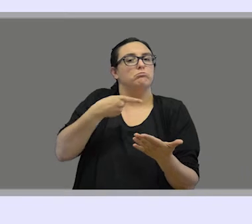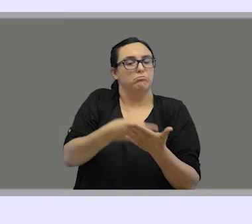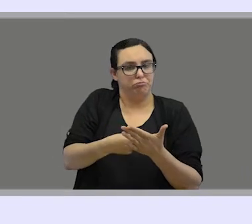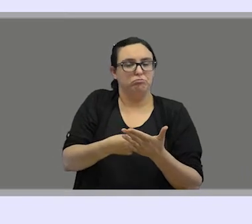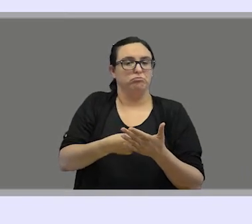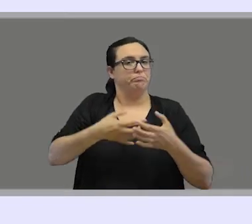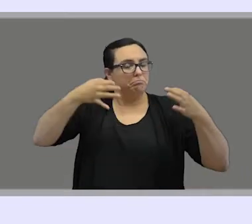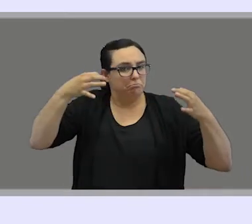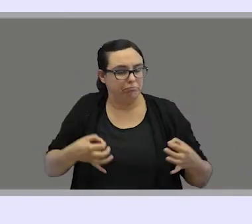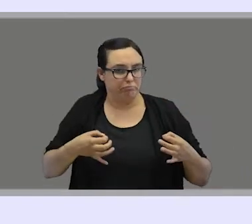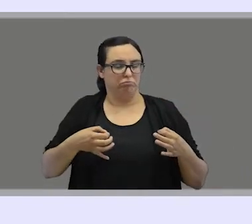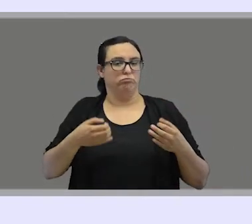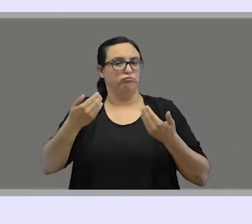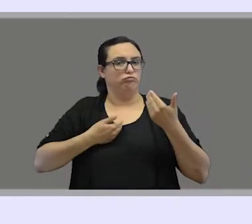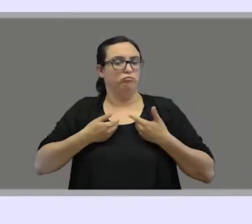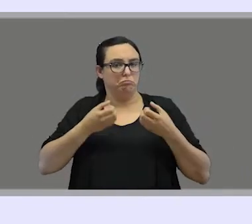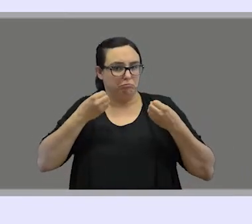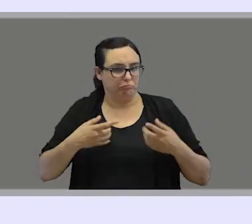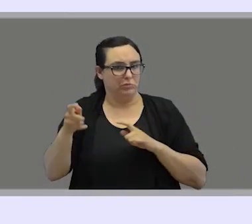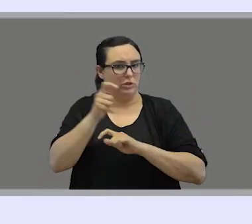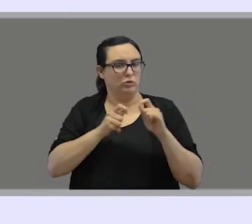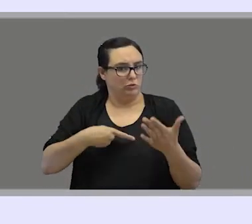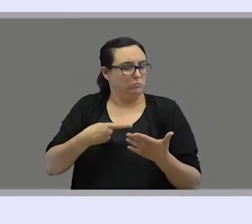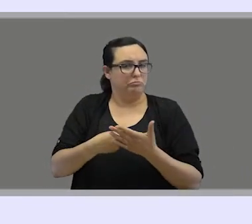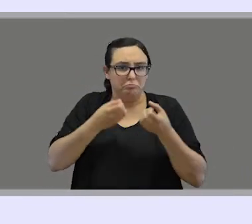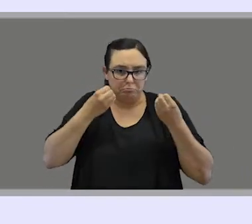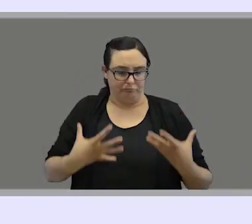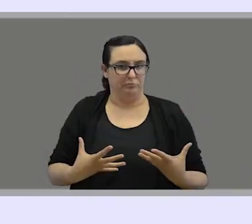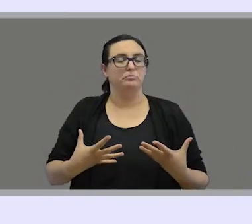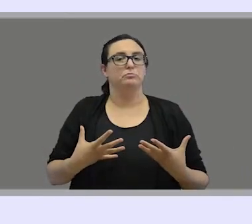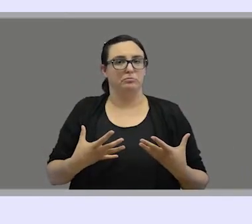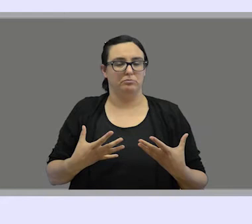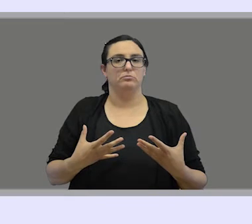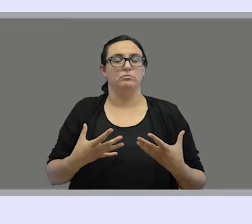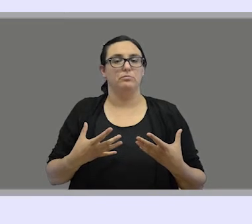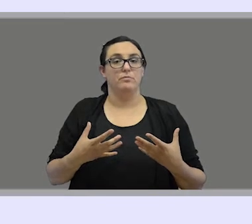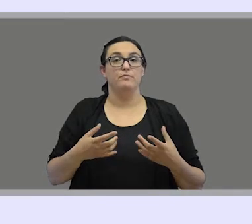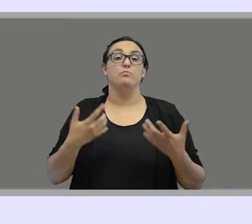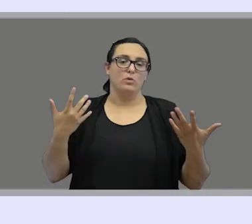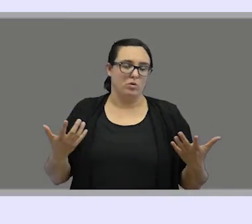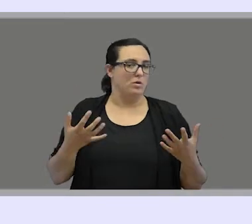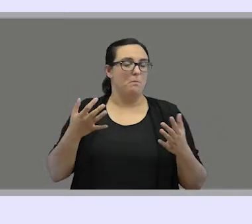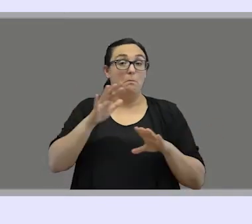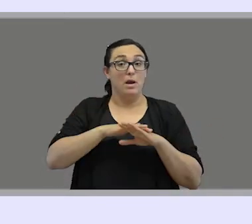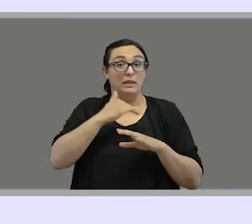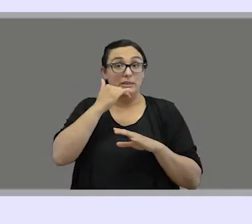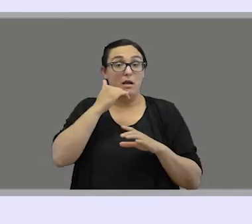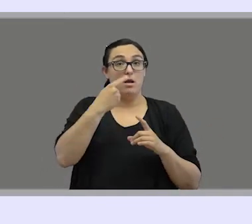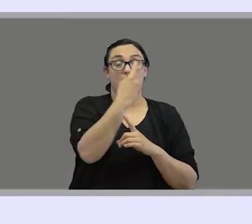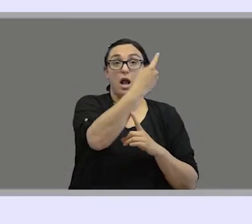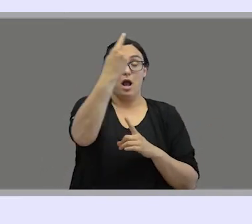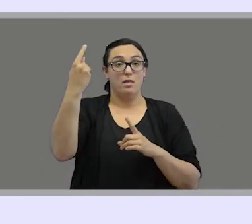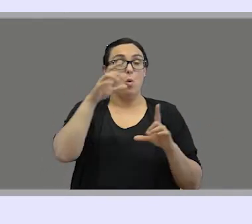through their associations. So to know the different assessment and